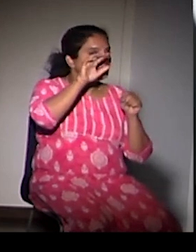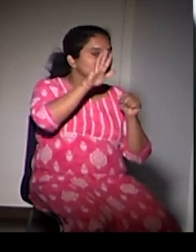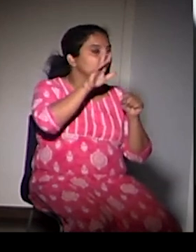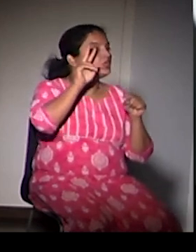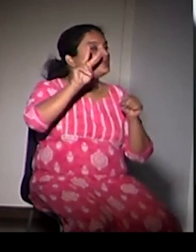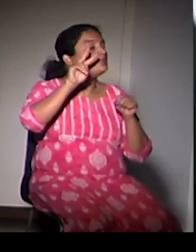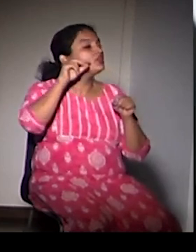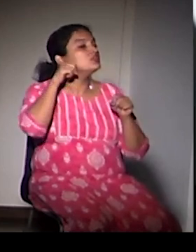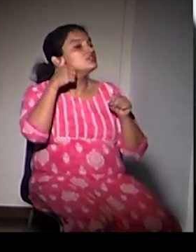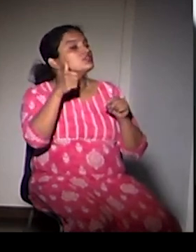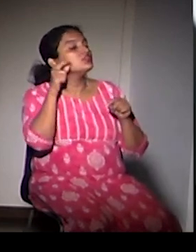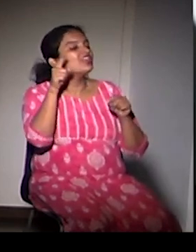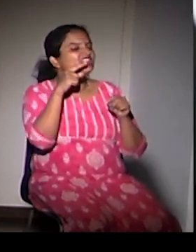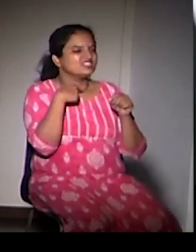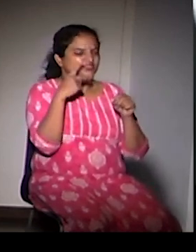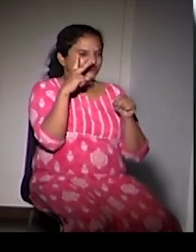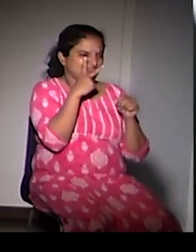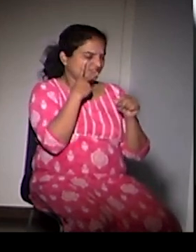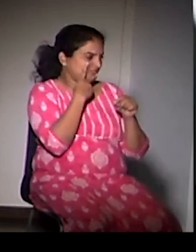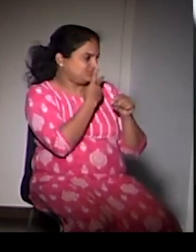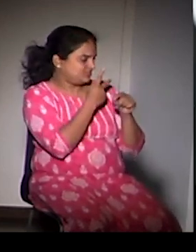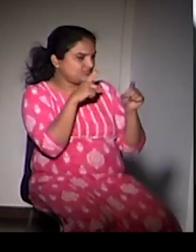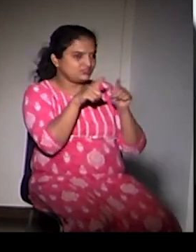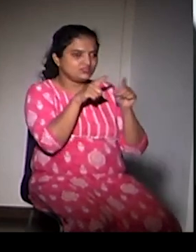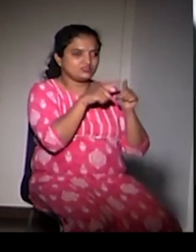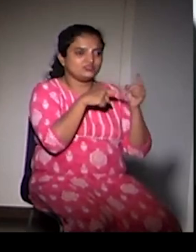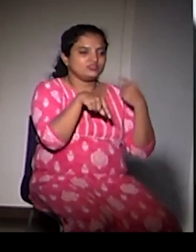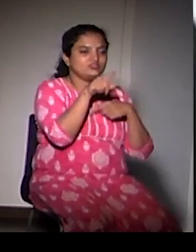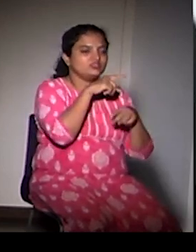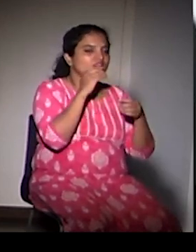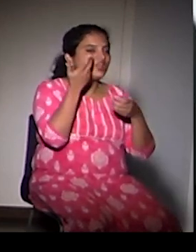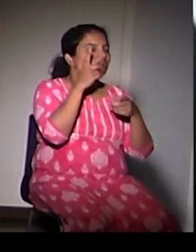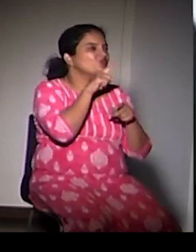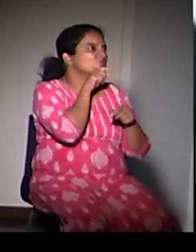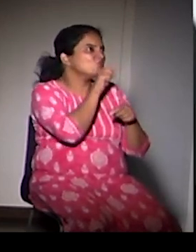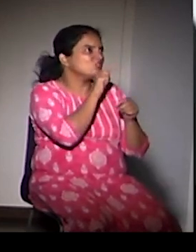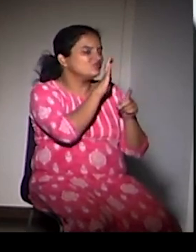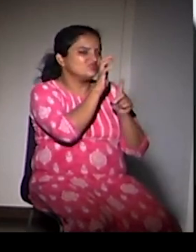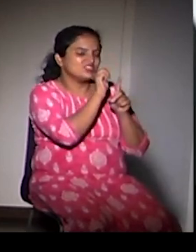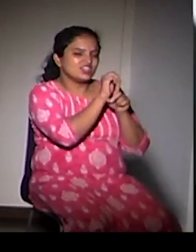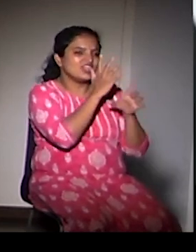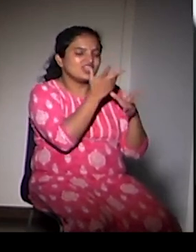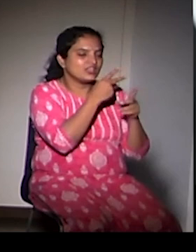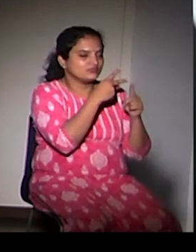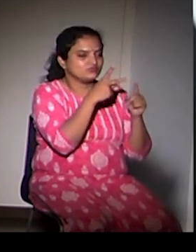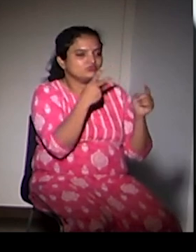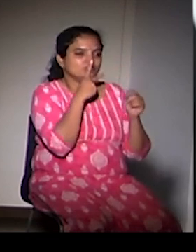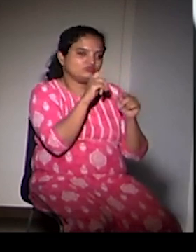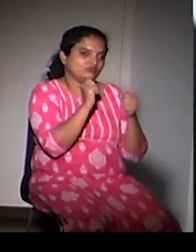which gives you an idea of the sort of context for these tiles. They're